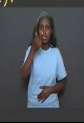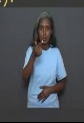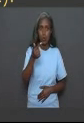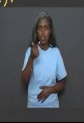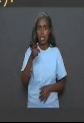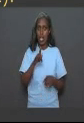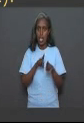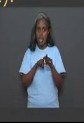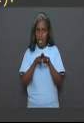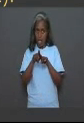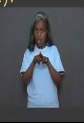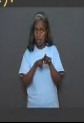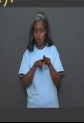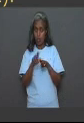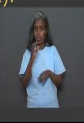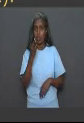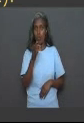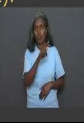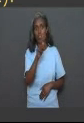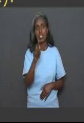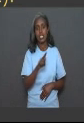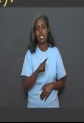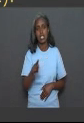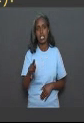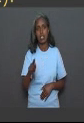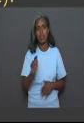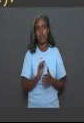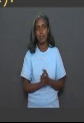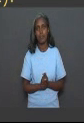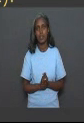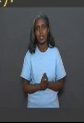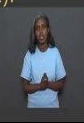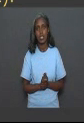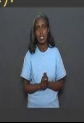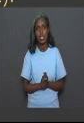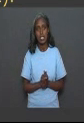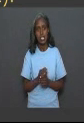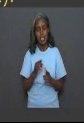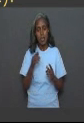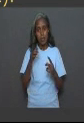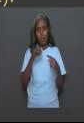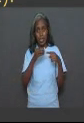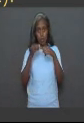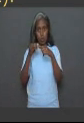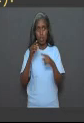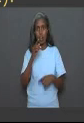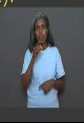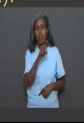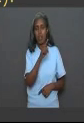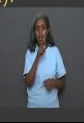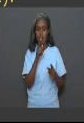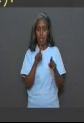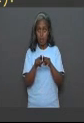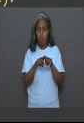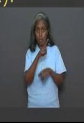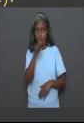called an argument of z. The particular argument of z